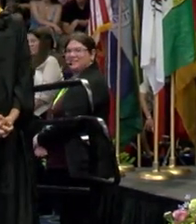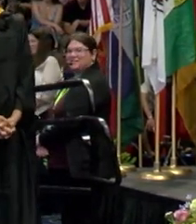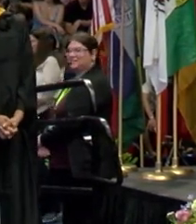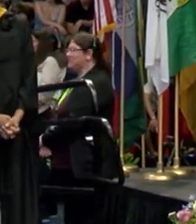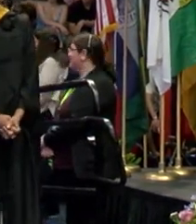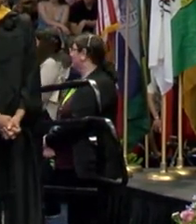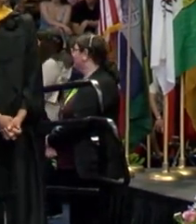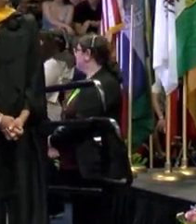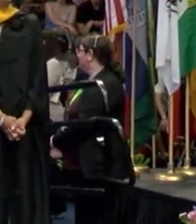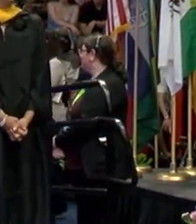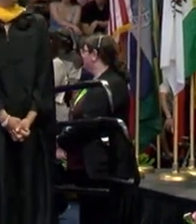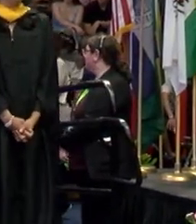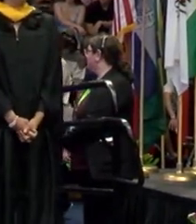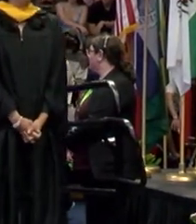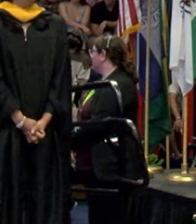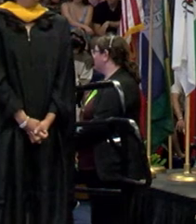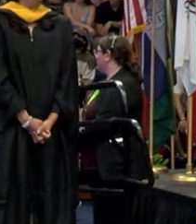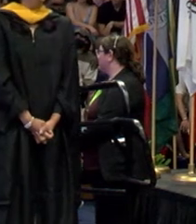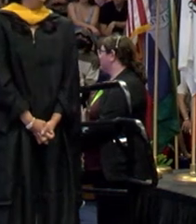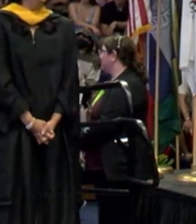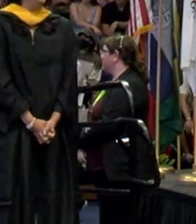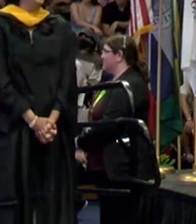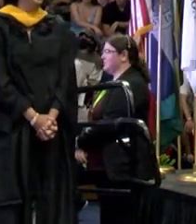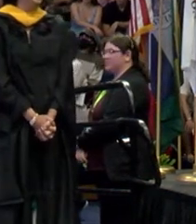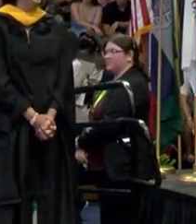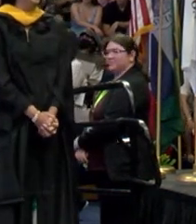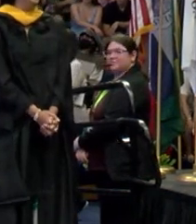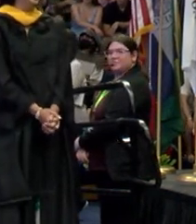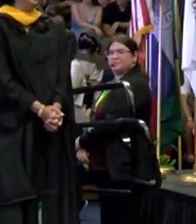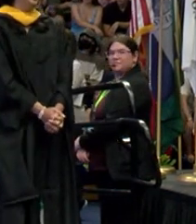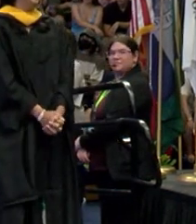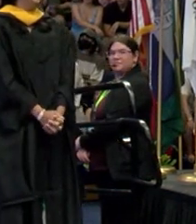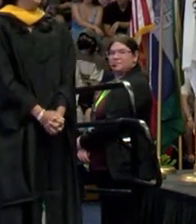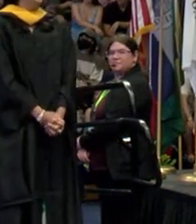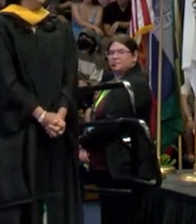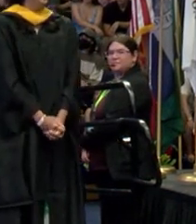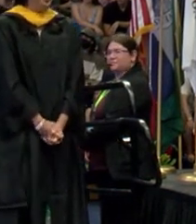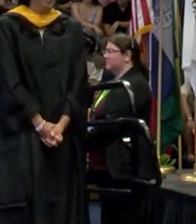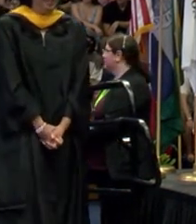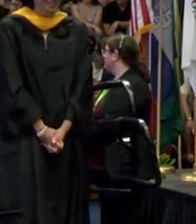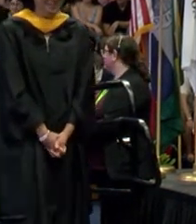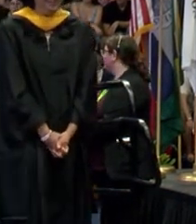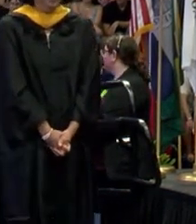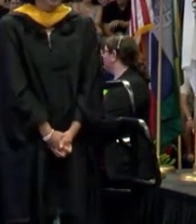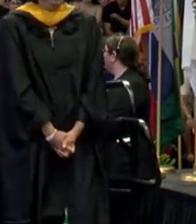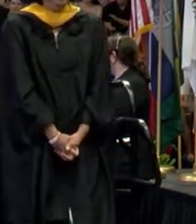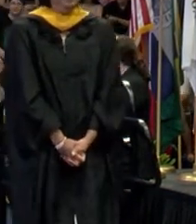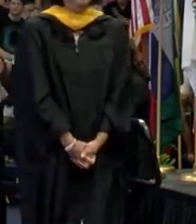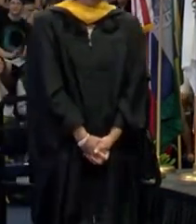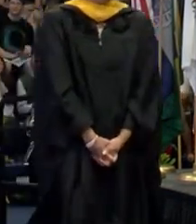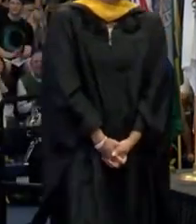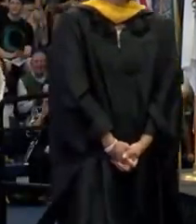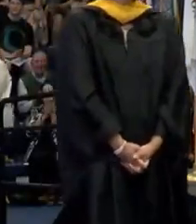Christina Yuri Choi Pierce, Master of Science, Clinical Mental Health Counseling.